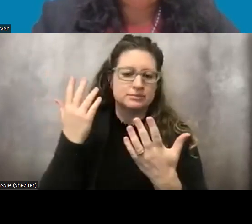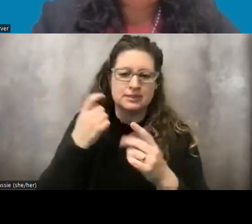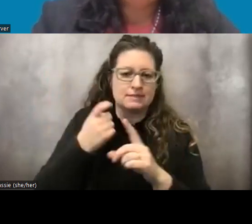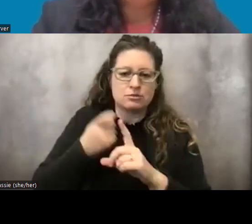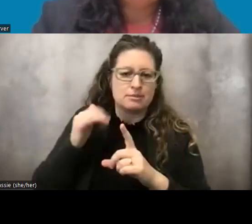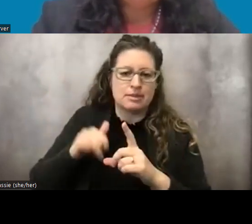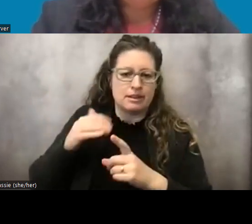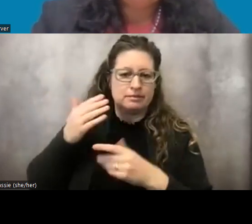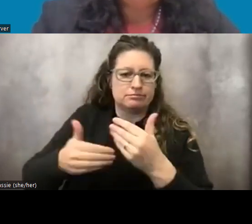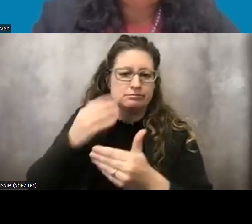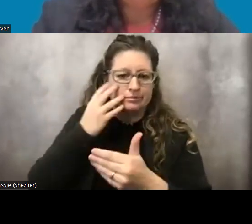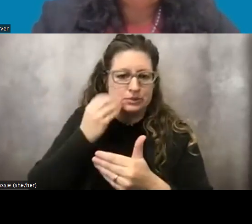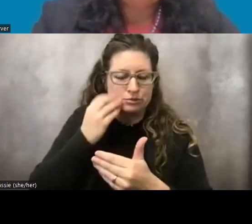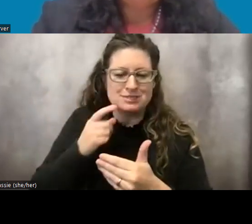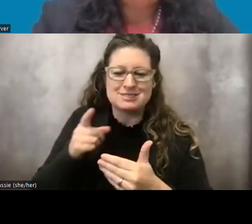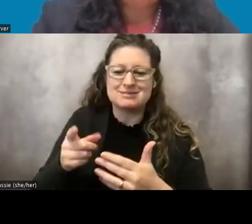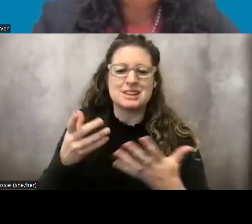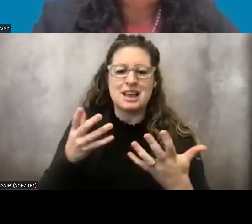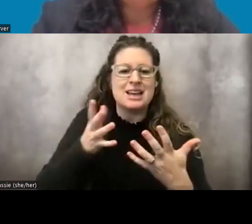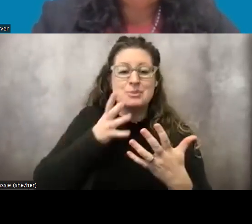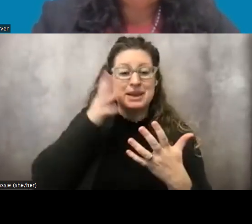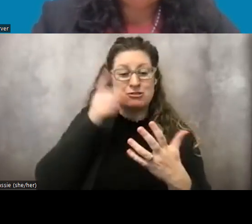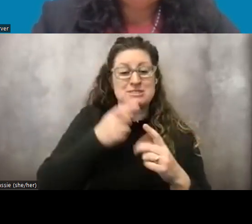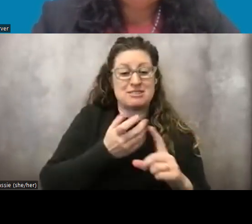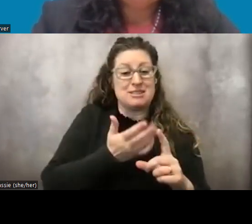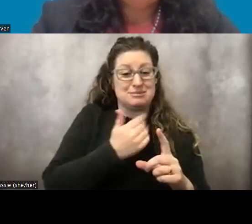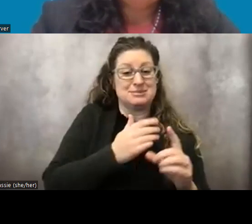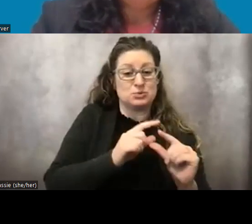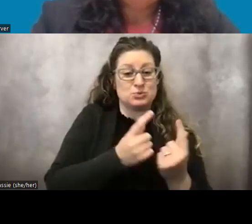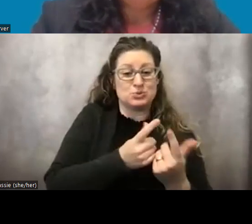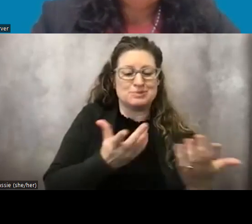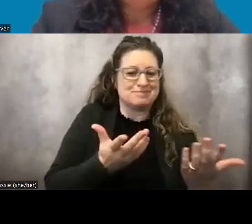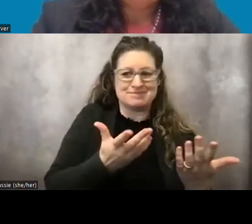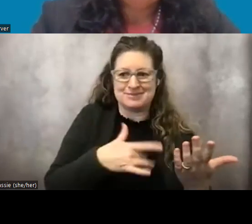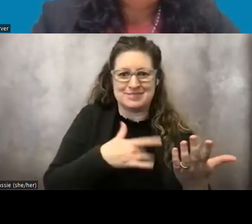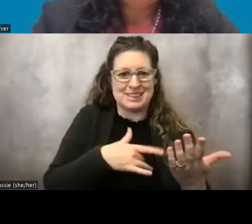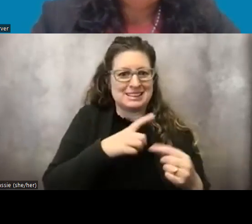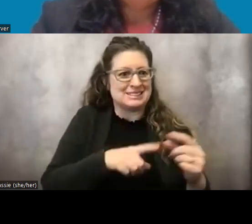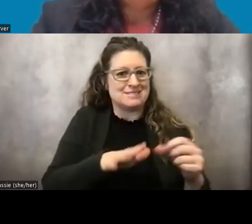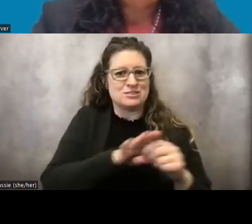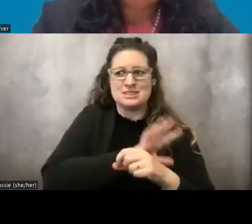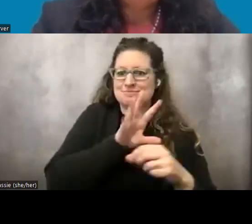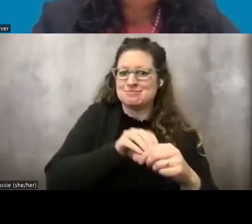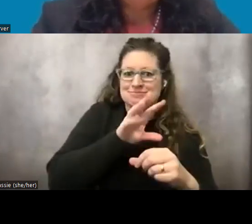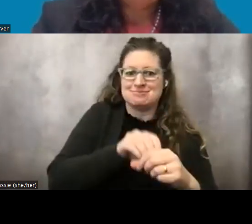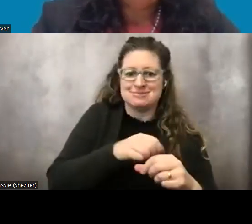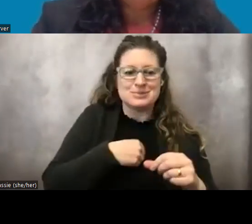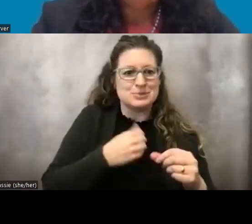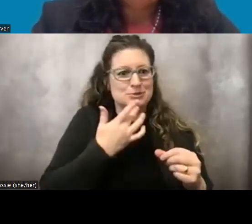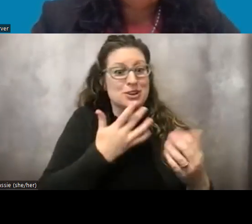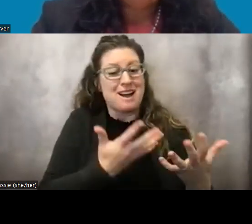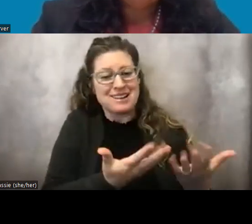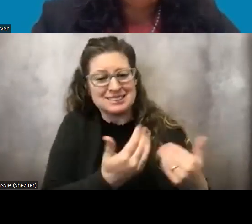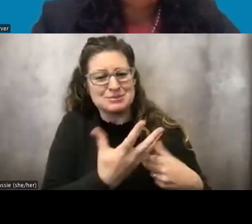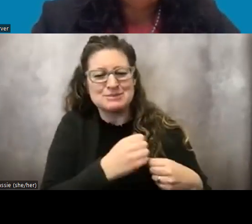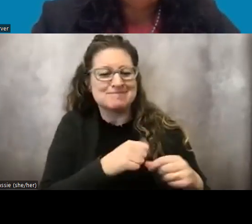in the proceedings. They weren't able to contribute the way that we would have most valued. And I left that meeting with the